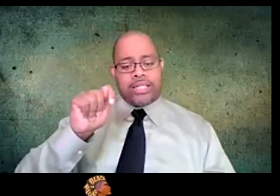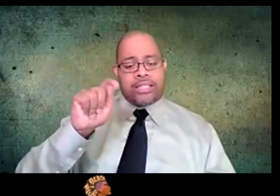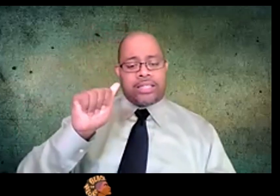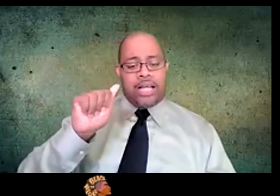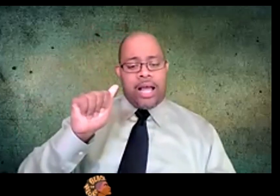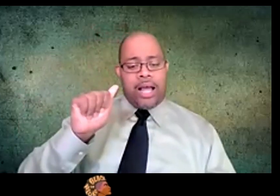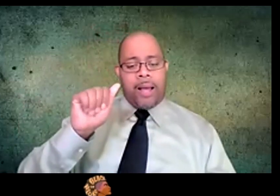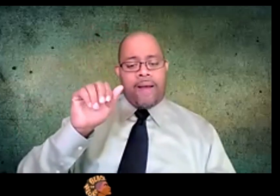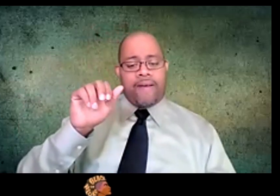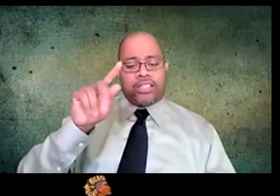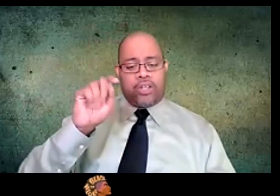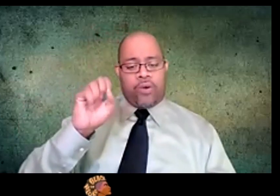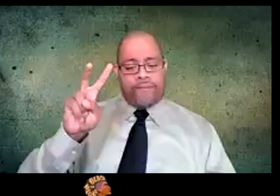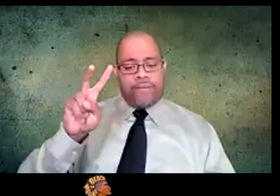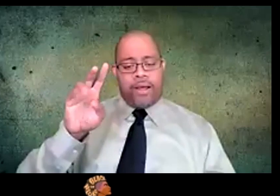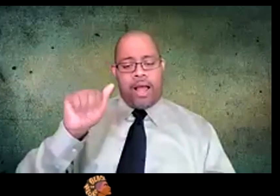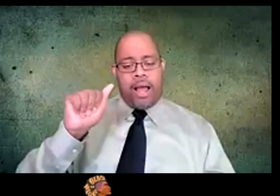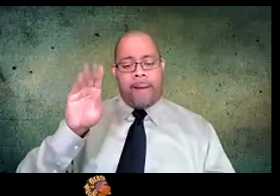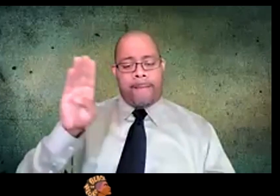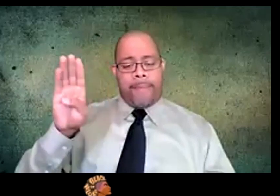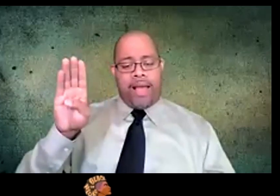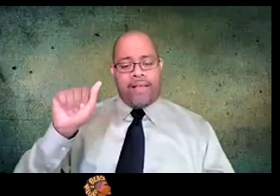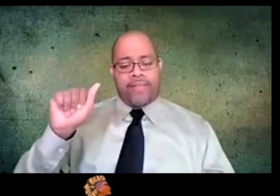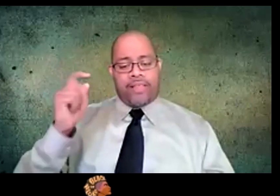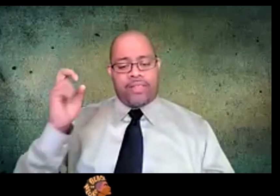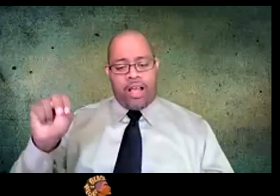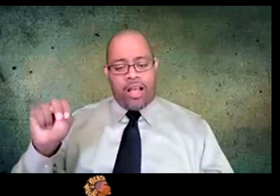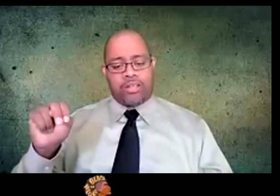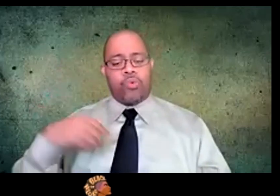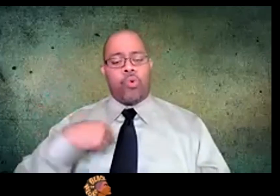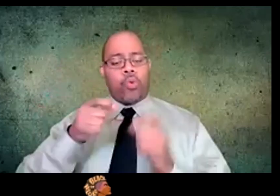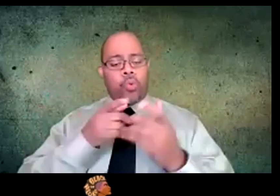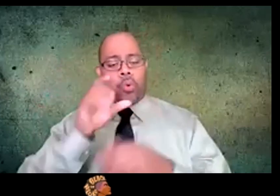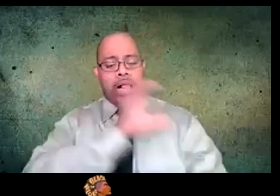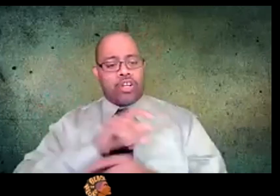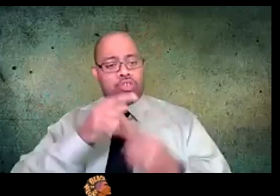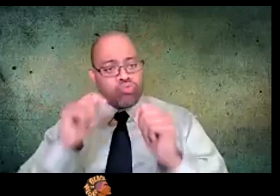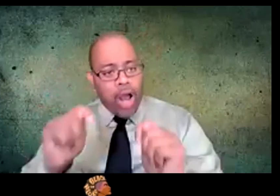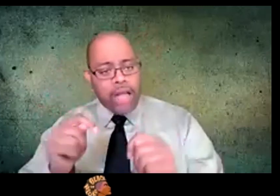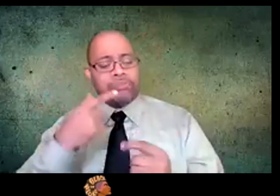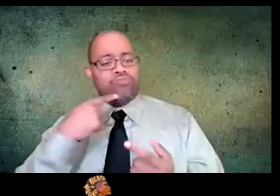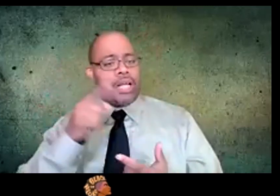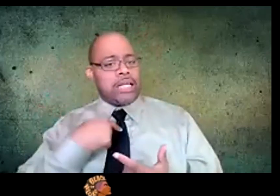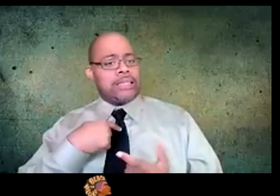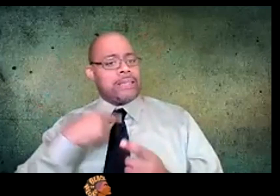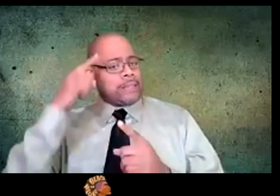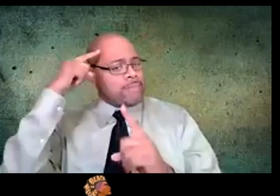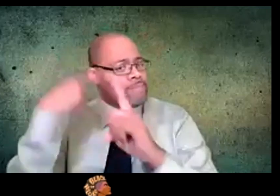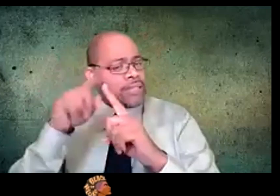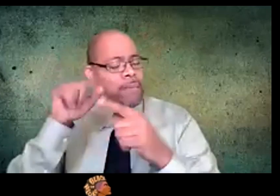through global clinical trials, and we're, again, optimistic about the